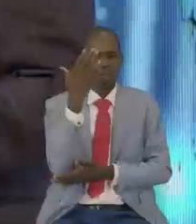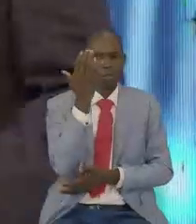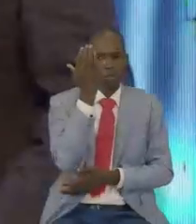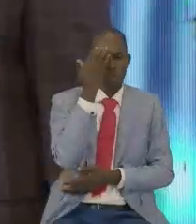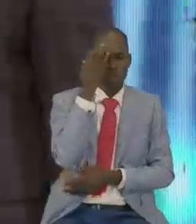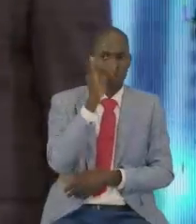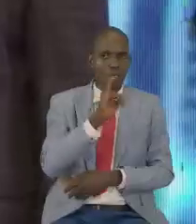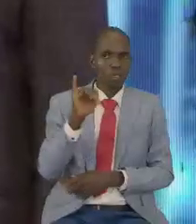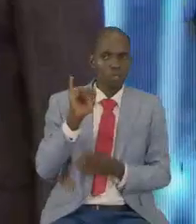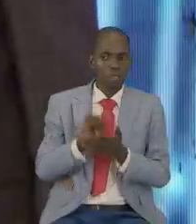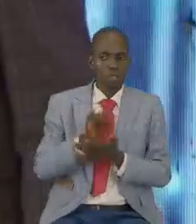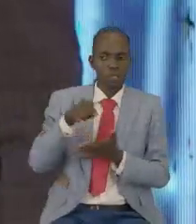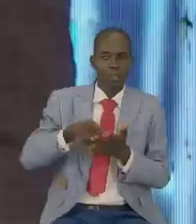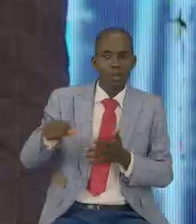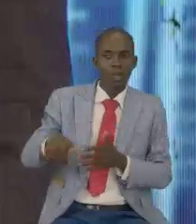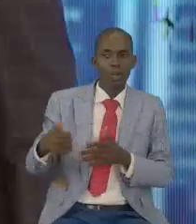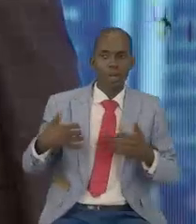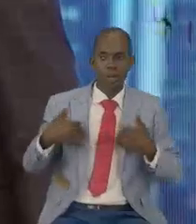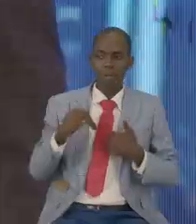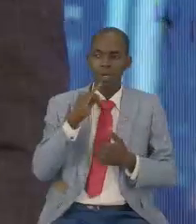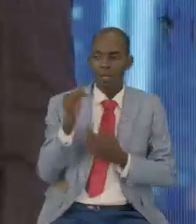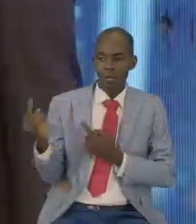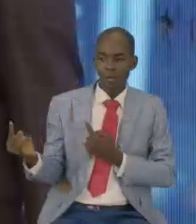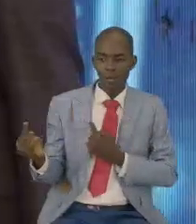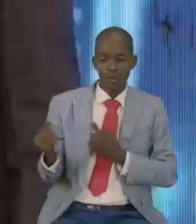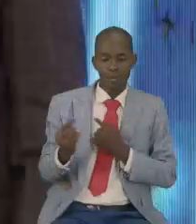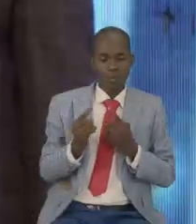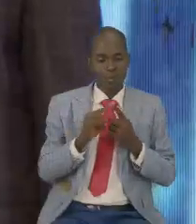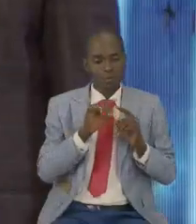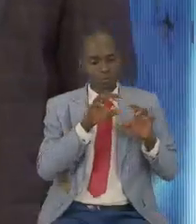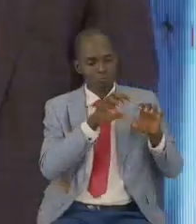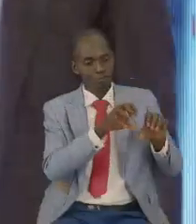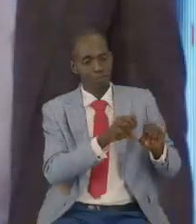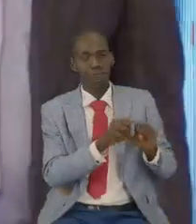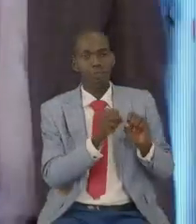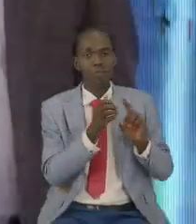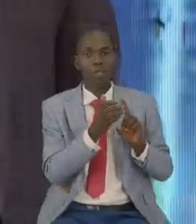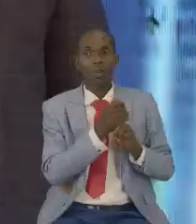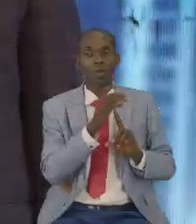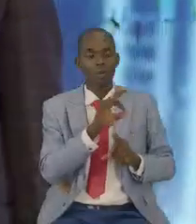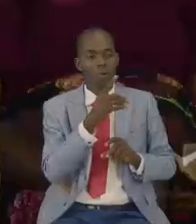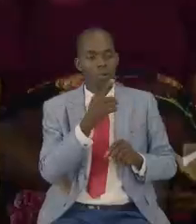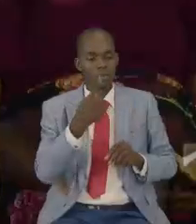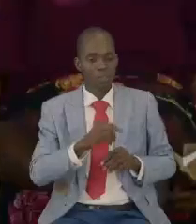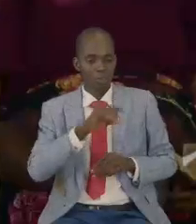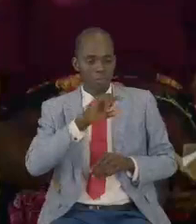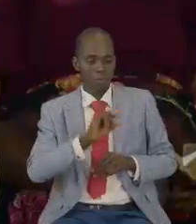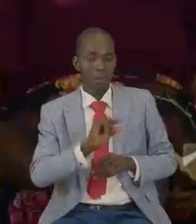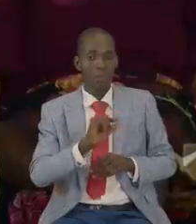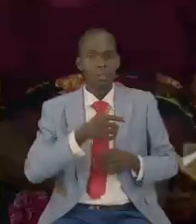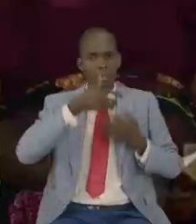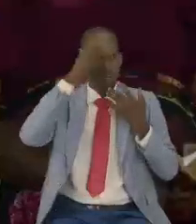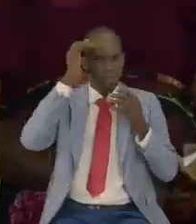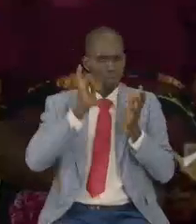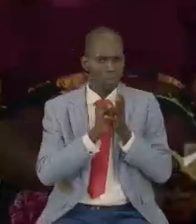to get any of the other little lions. Can that happen? That lion